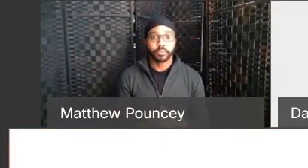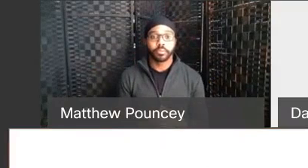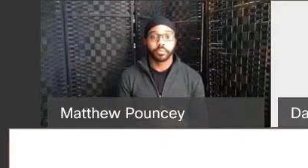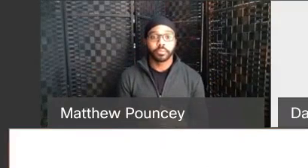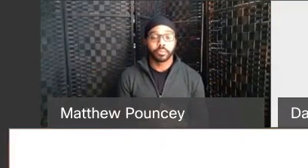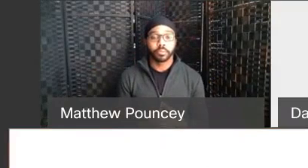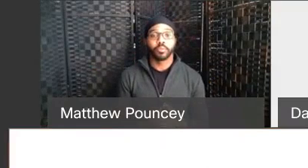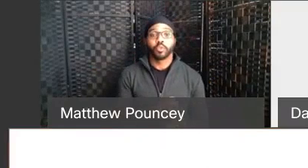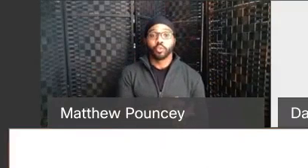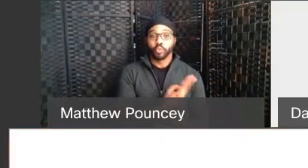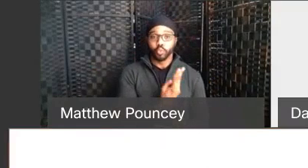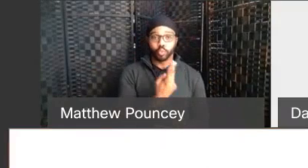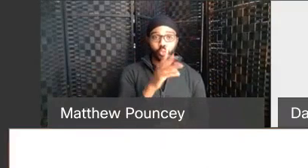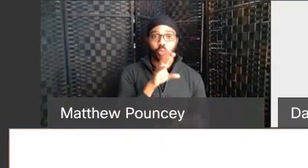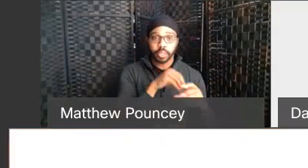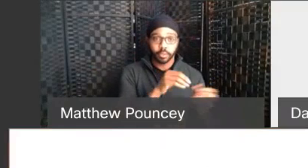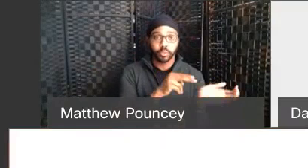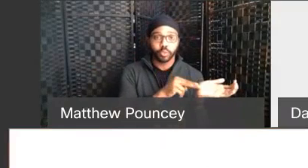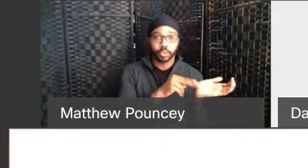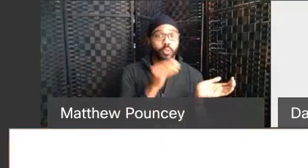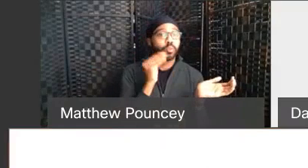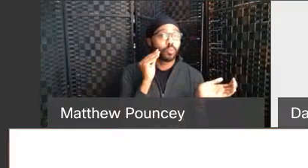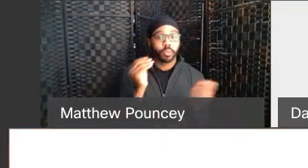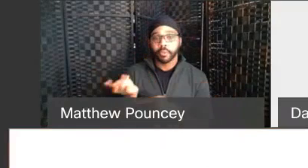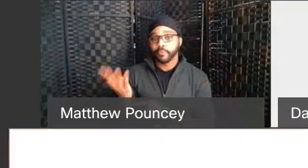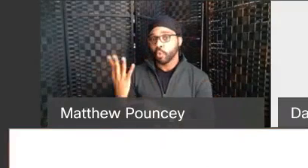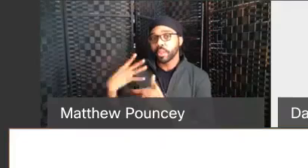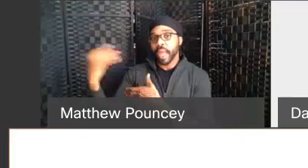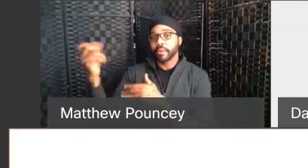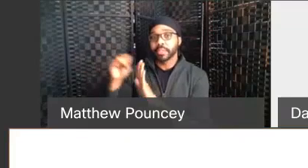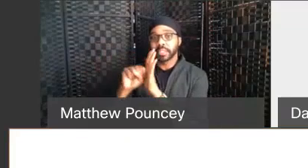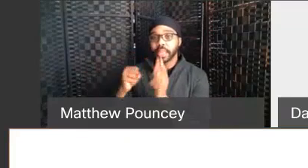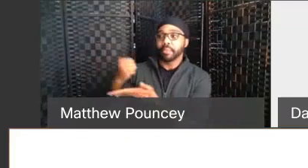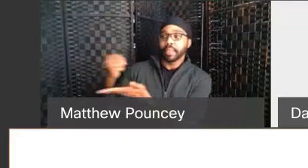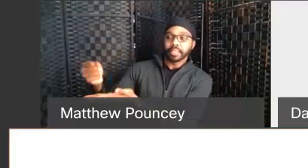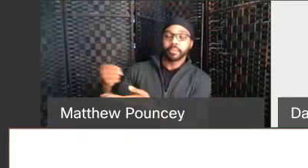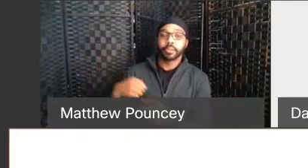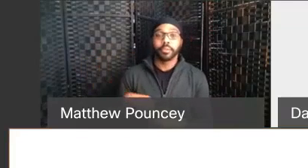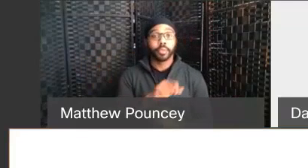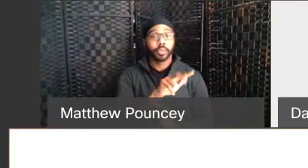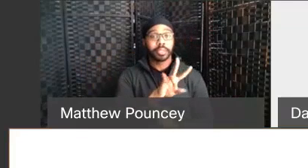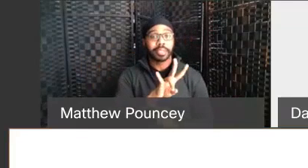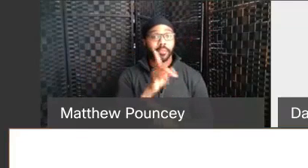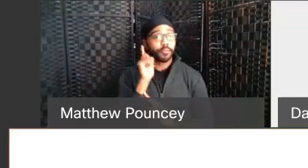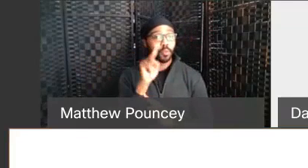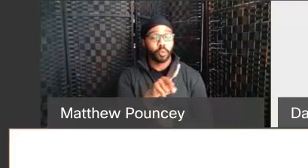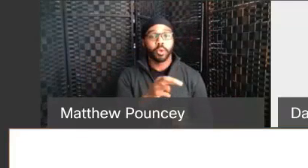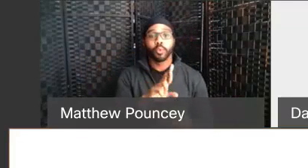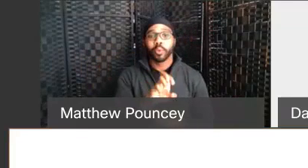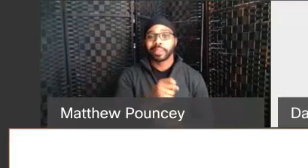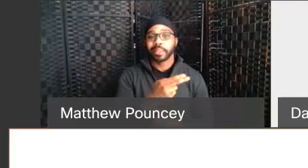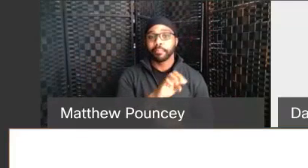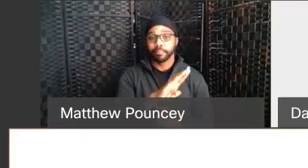2 people in a nursing home, 4 in out-of-state placements, 37 in residential